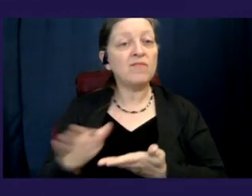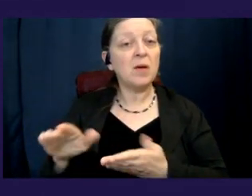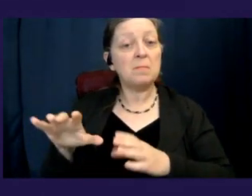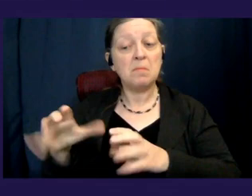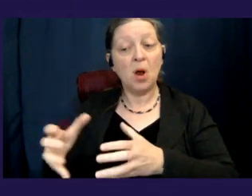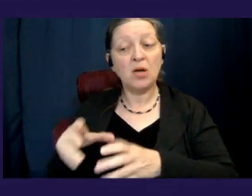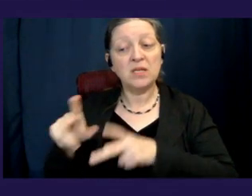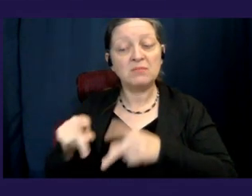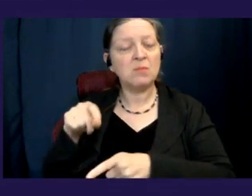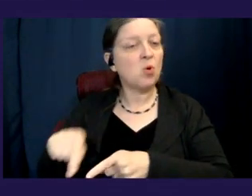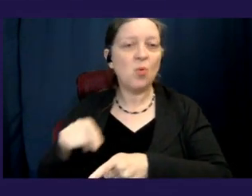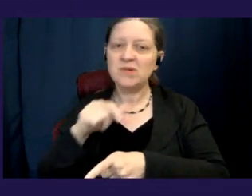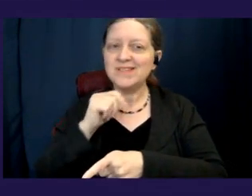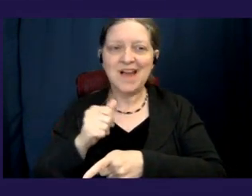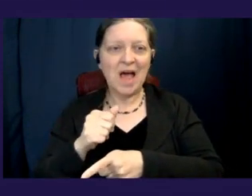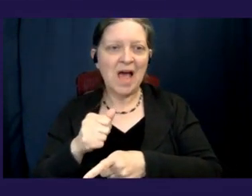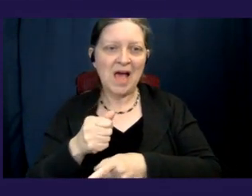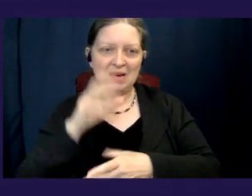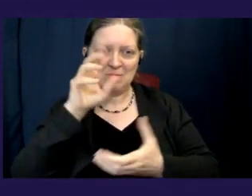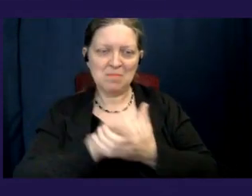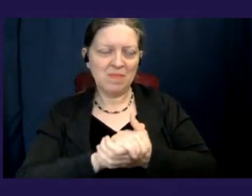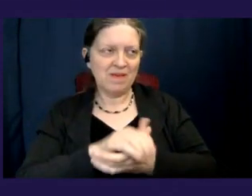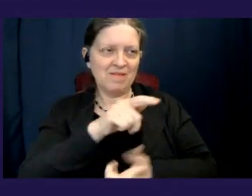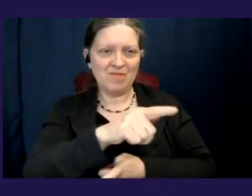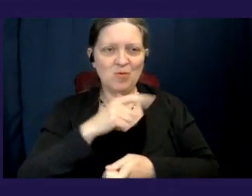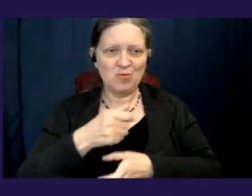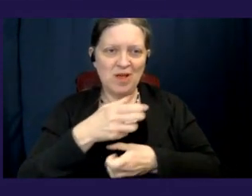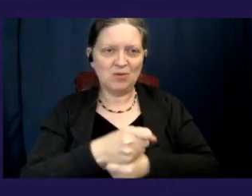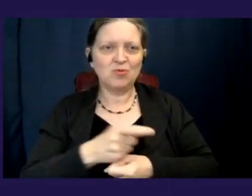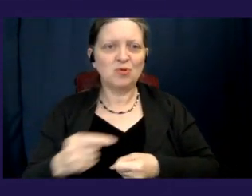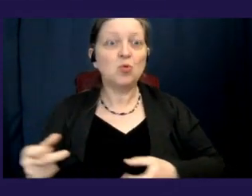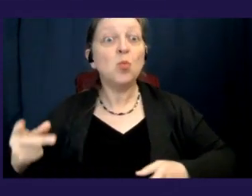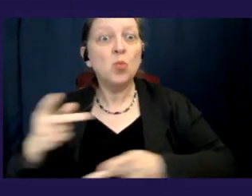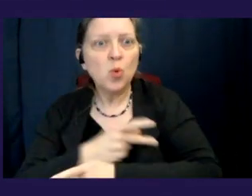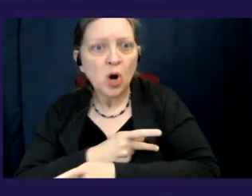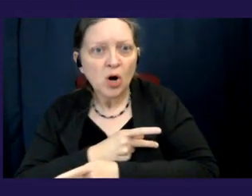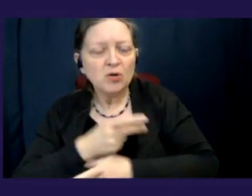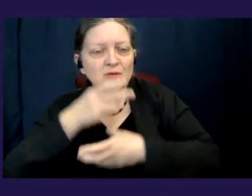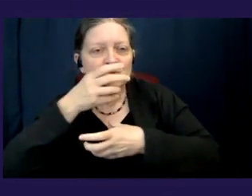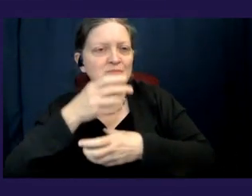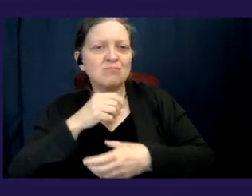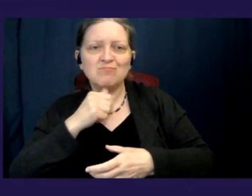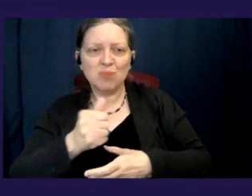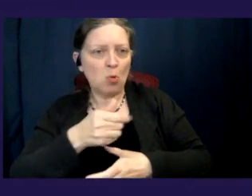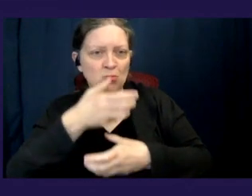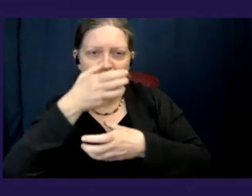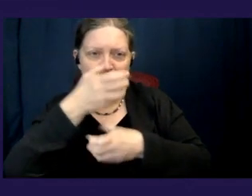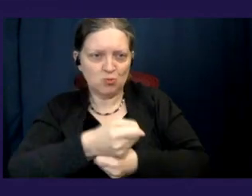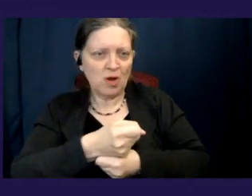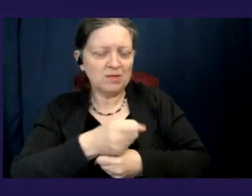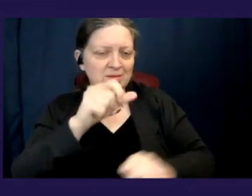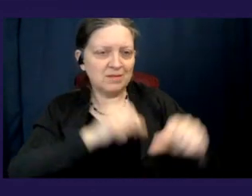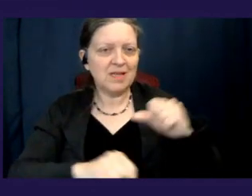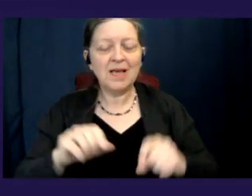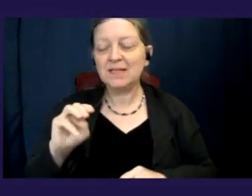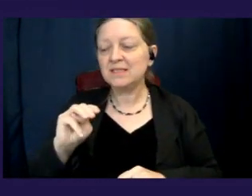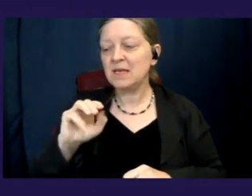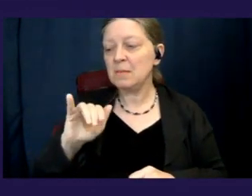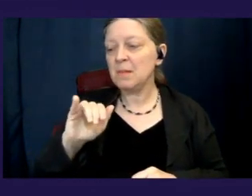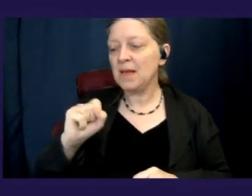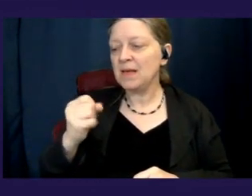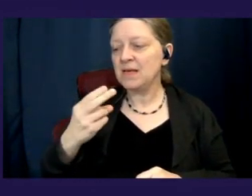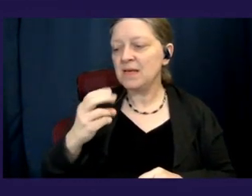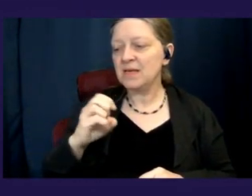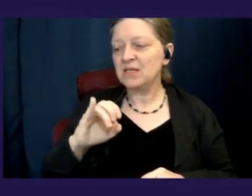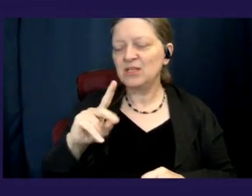perhaps are more mistrustful of that science. And then Mysheika, you're talking about how do we make sure we're using messengers that can speak